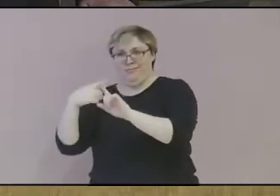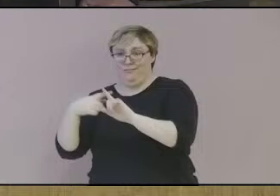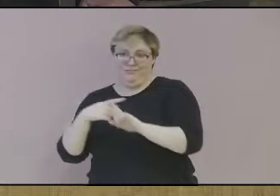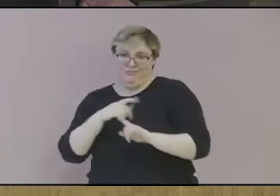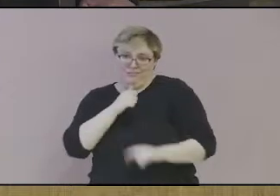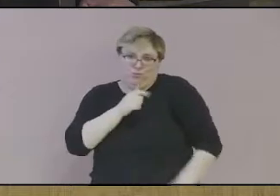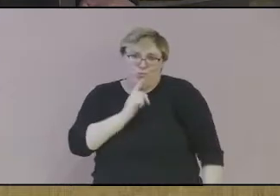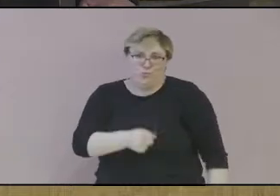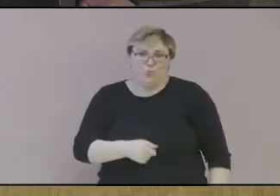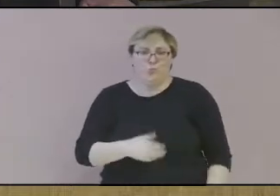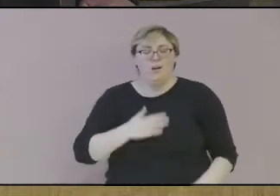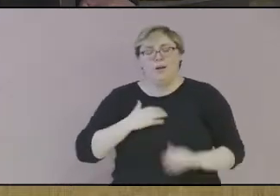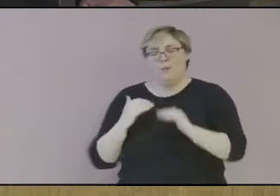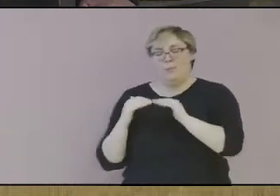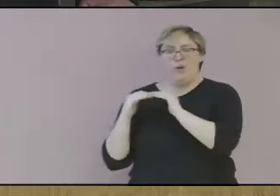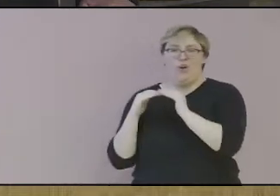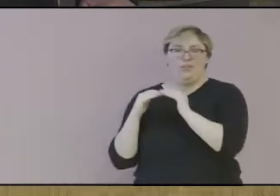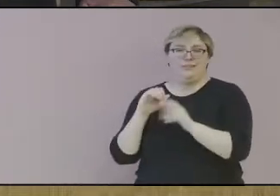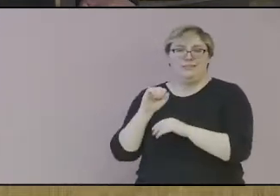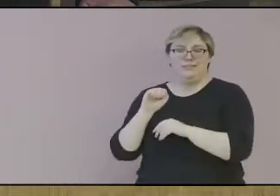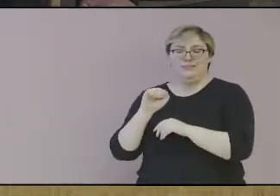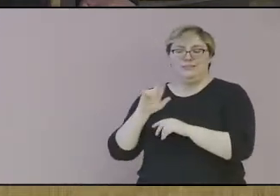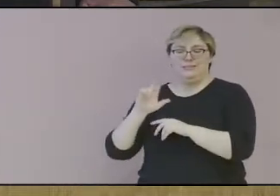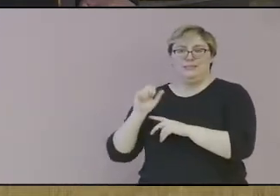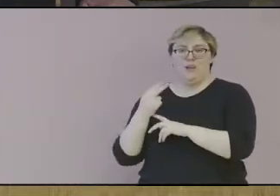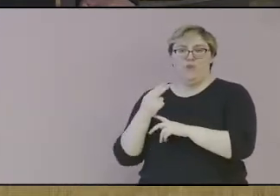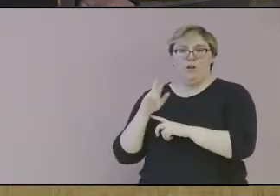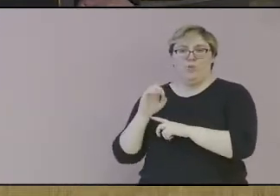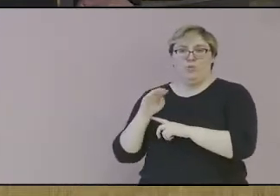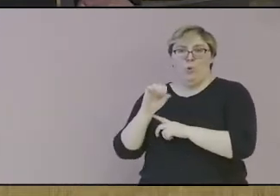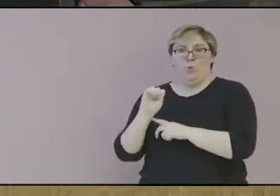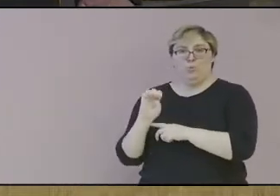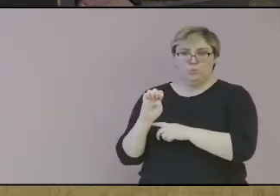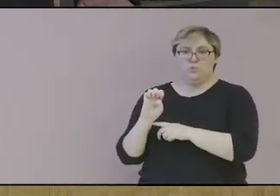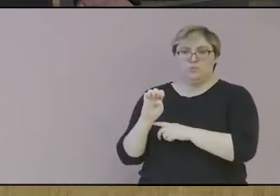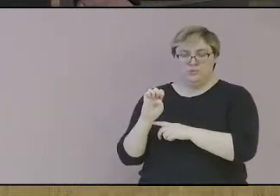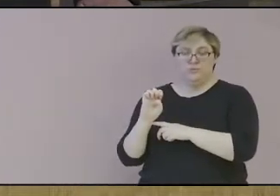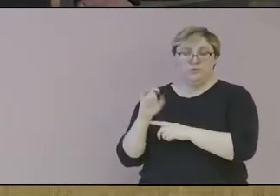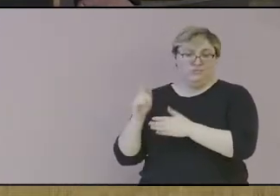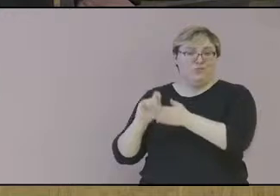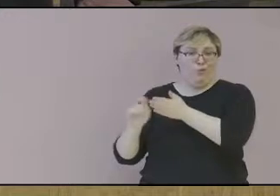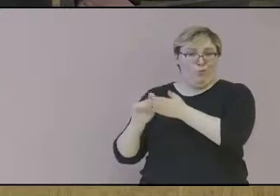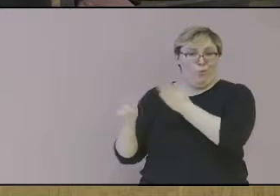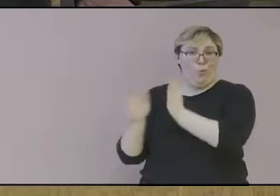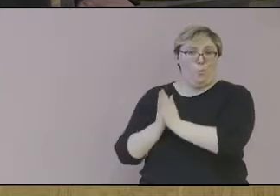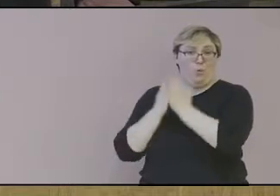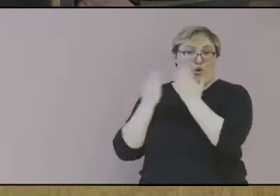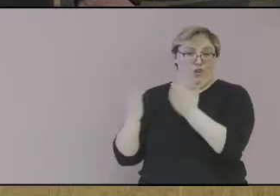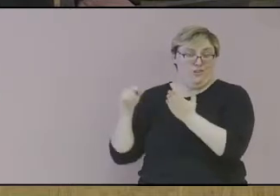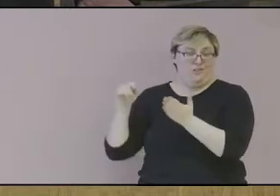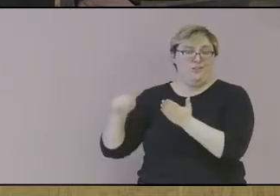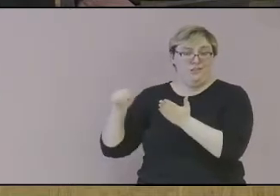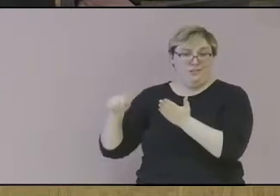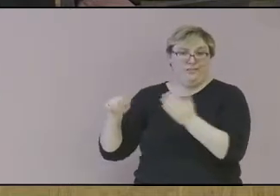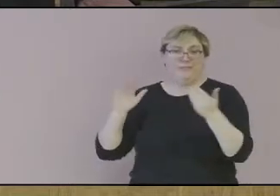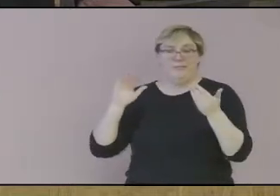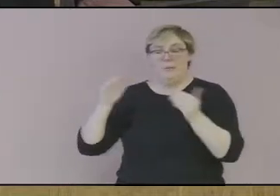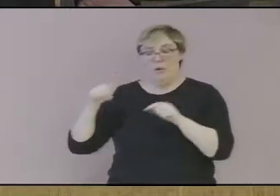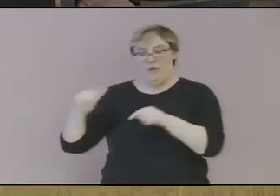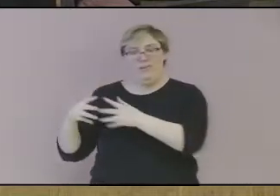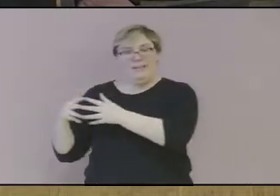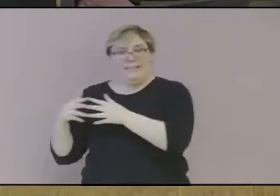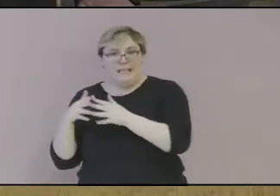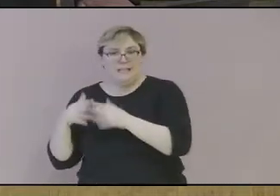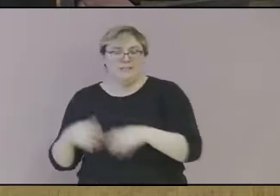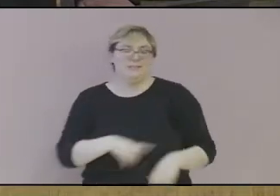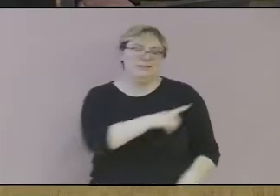colleague Sarah Rose has written a book about the rise of workers' comp in the US much later than in Canada or Europe, and the fact that in the